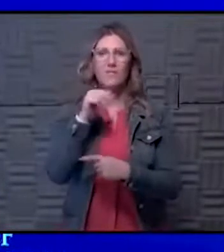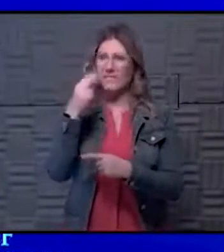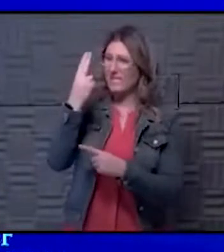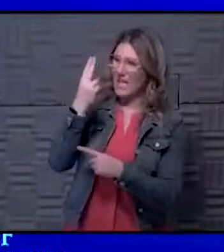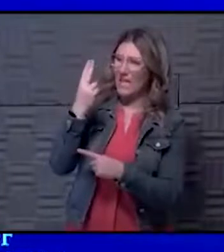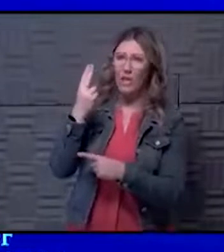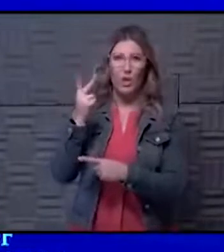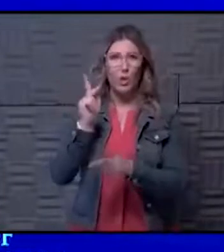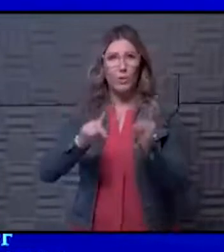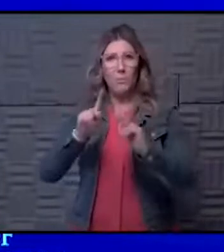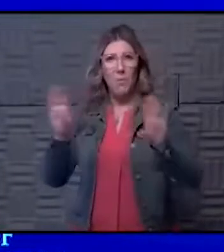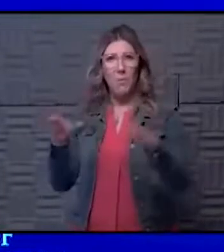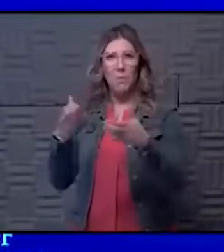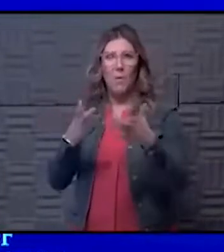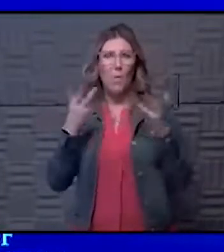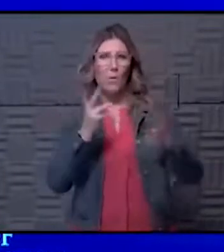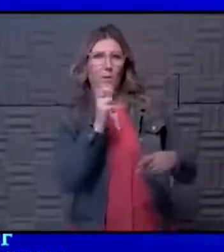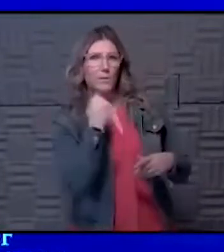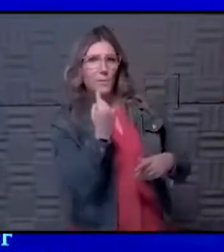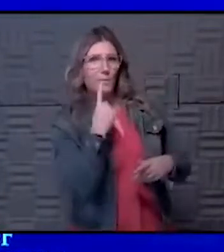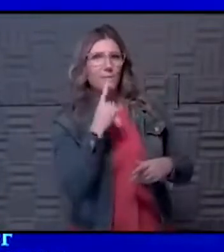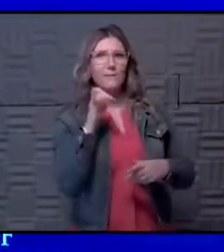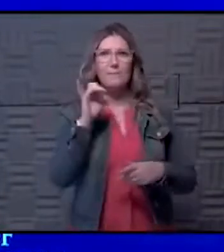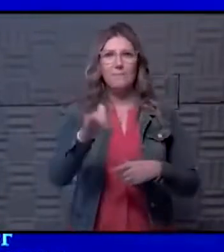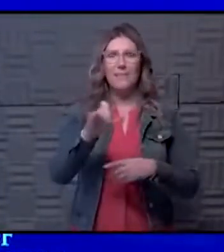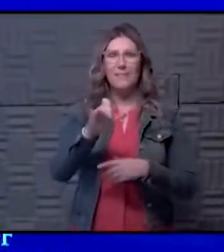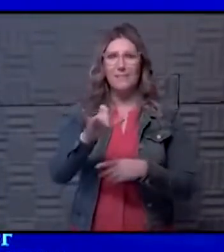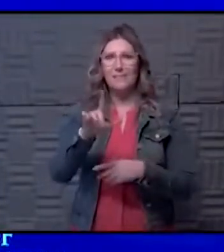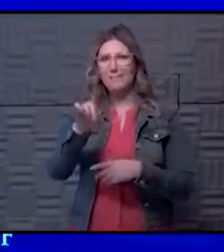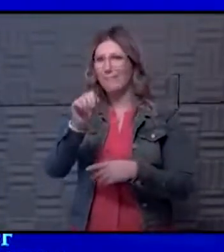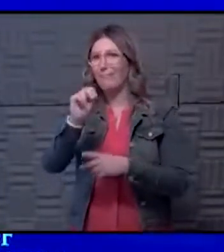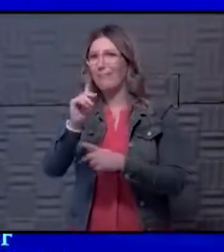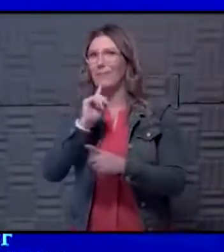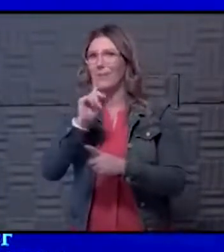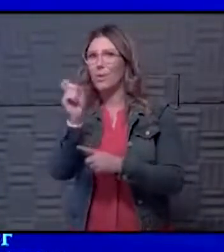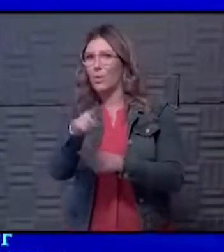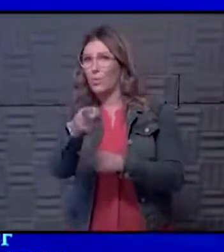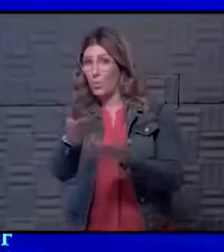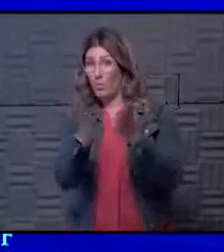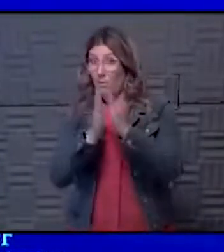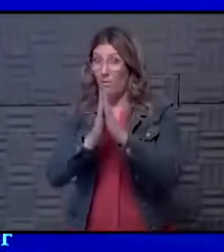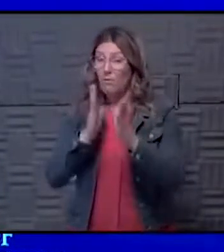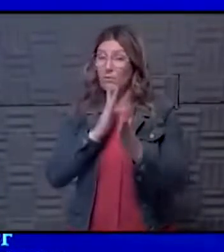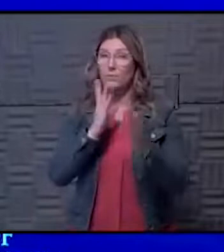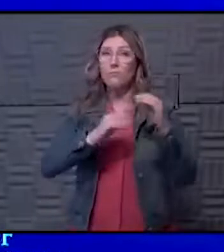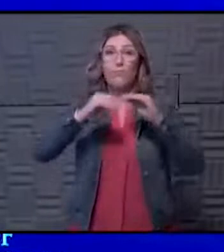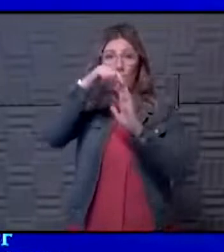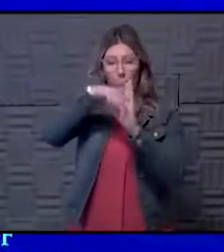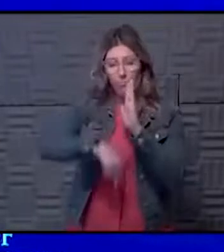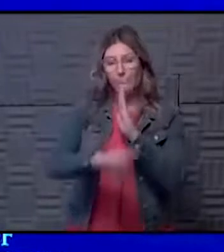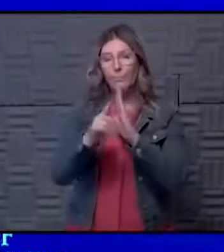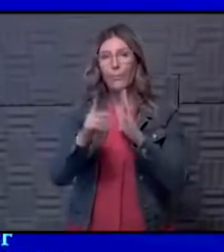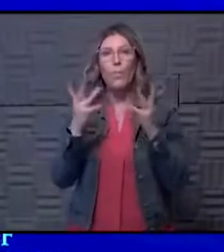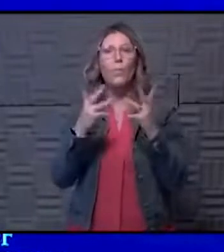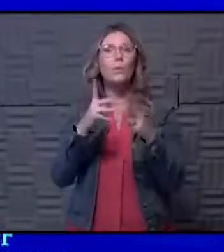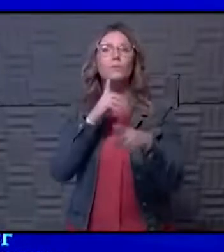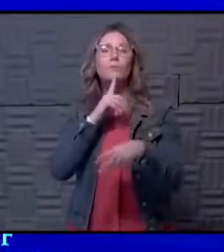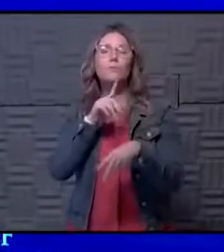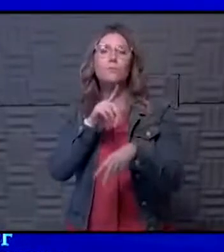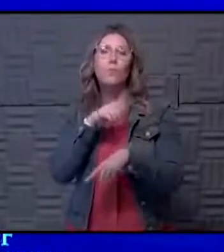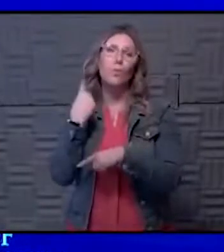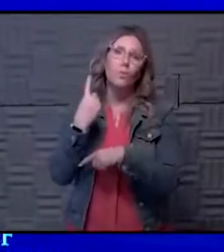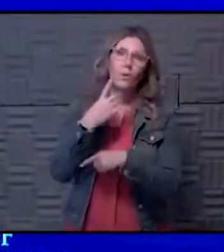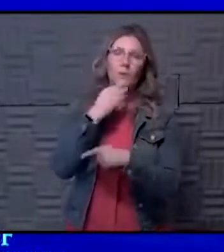what are the risks that cause that? Dan, I think that's the question you're asking. I think we'll know more about what those risks are in the ensuing